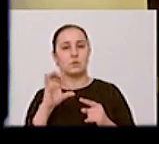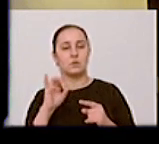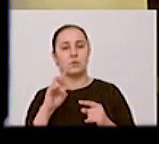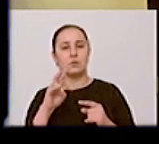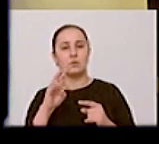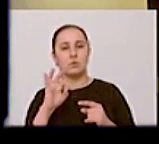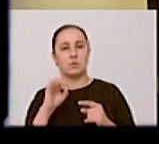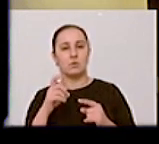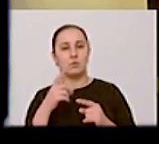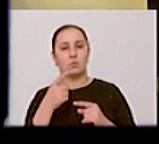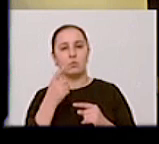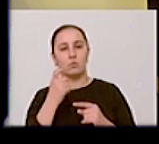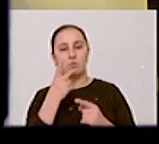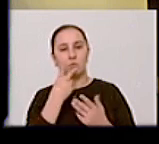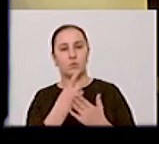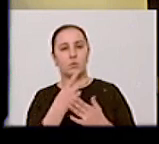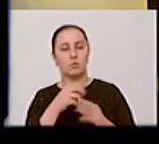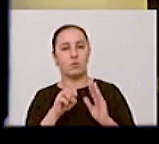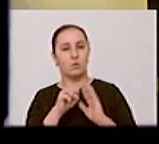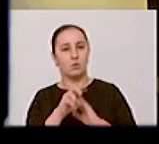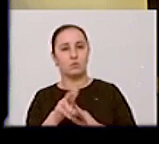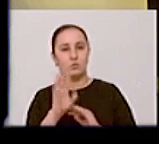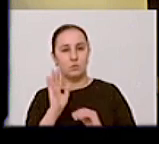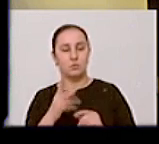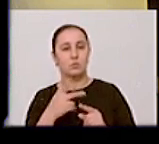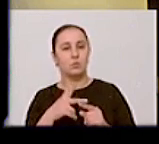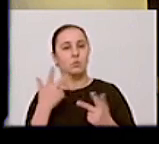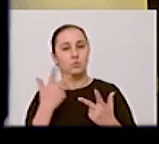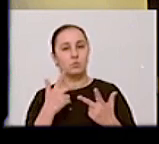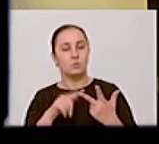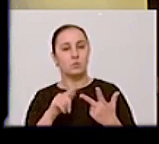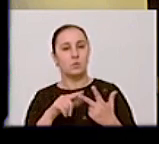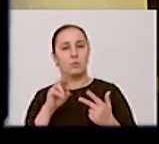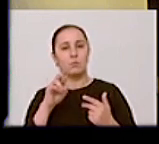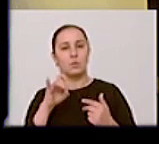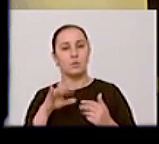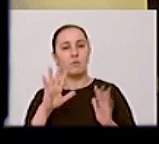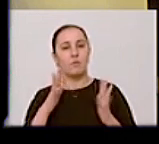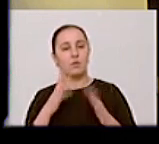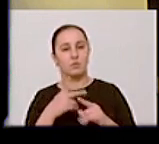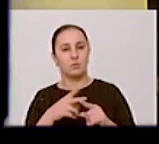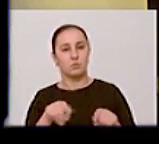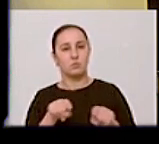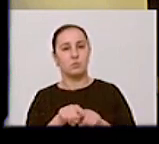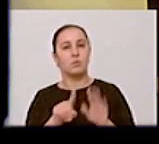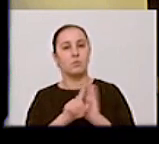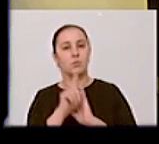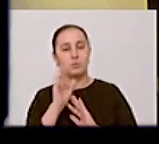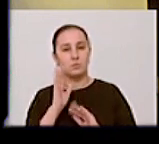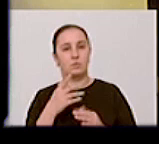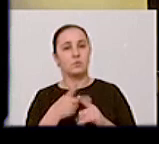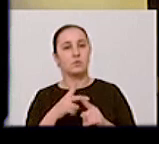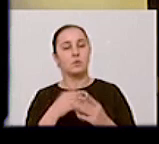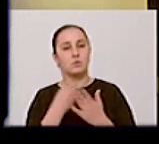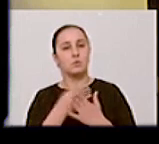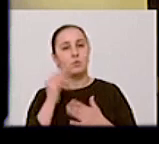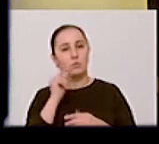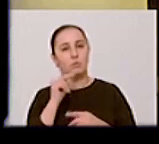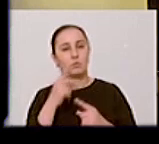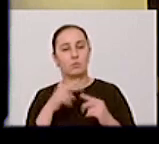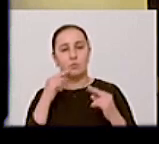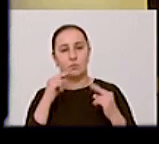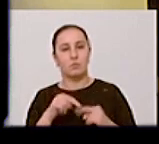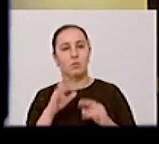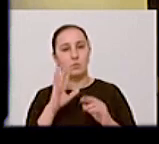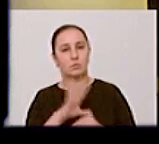ya'ni qurol ko'rsatib qochadi. 3-parda voqealari mana shunday boshlanadi. Aziz o'quvchim,